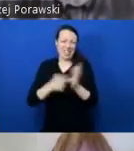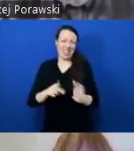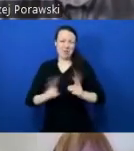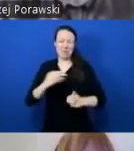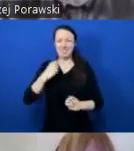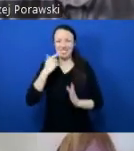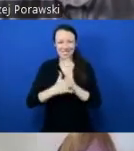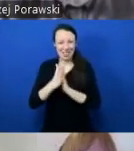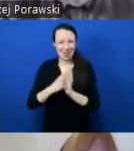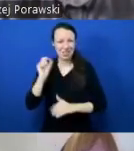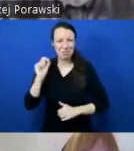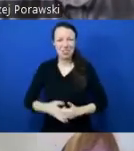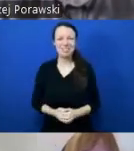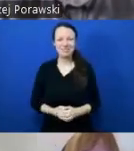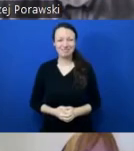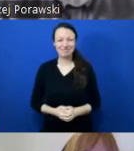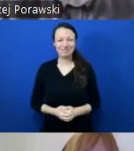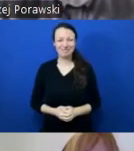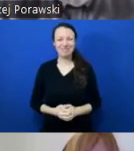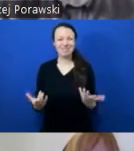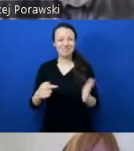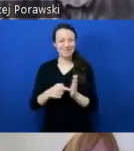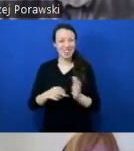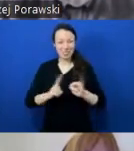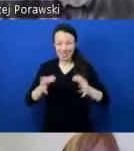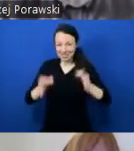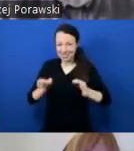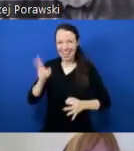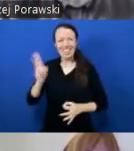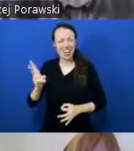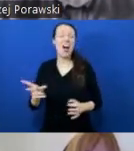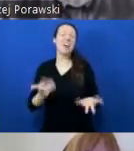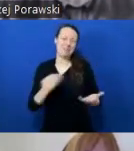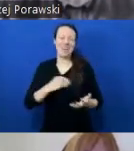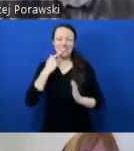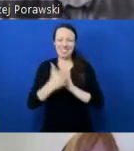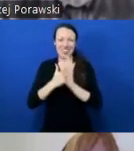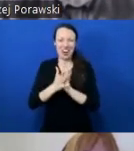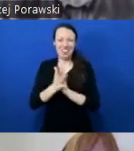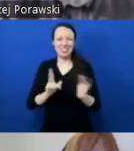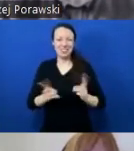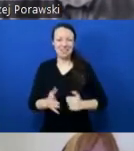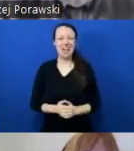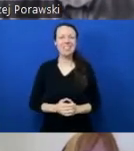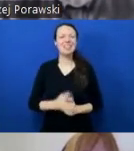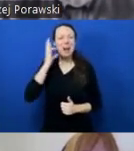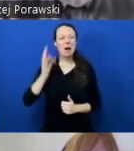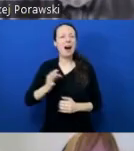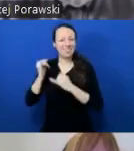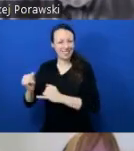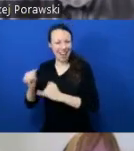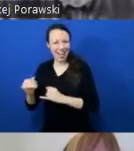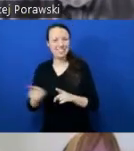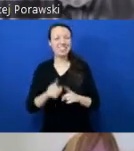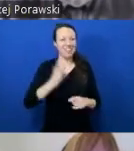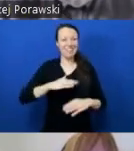Our meeting is traditionally translated into Polish Sign Language. We have the translators, interpreters of the Polish